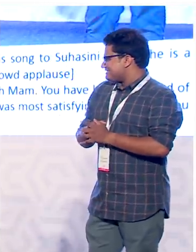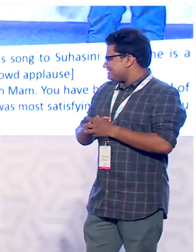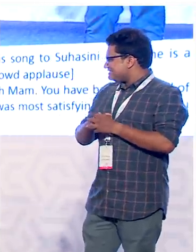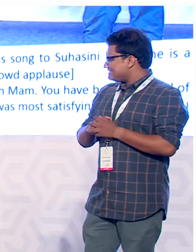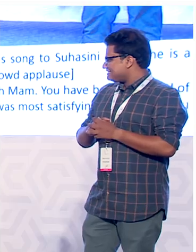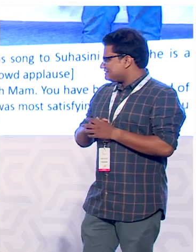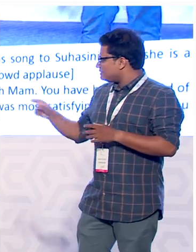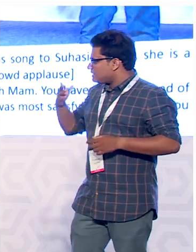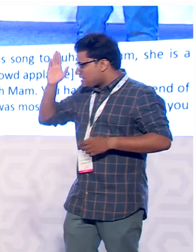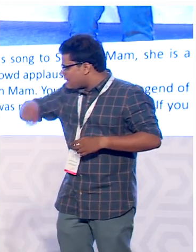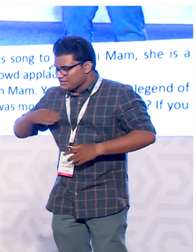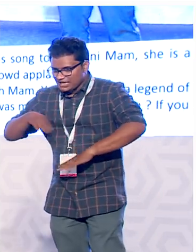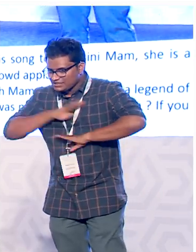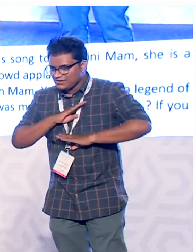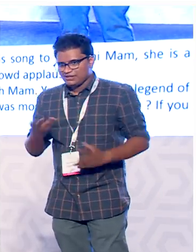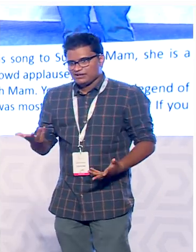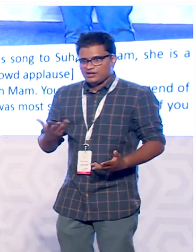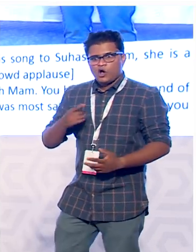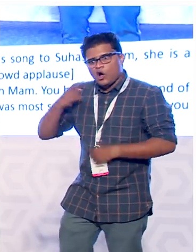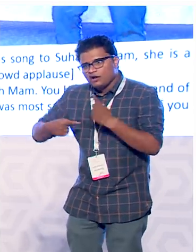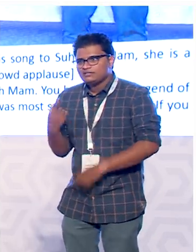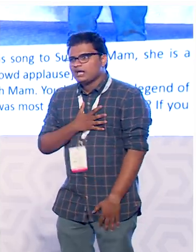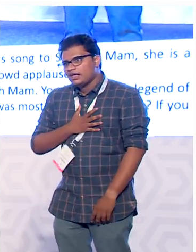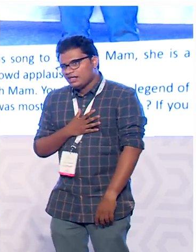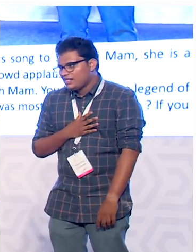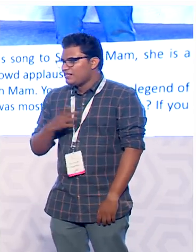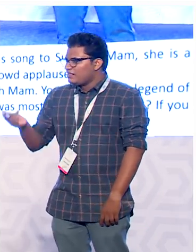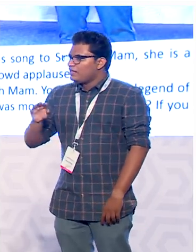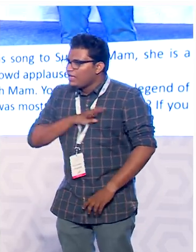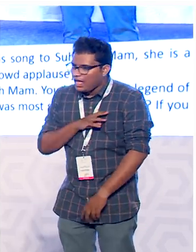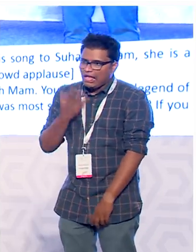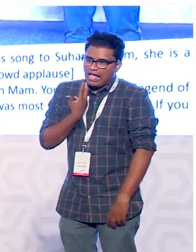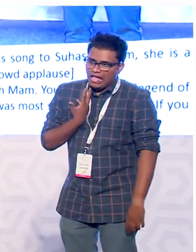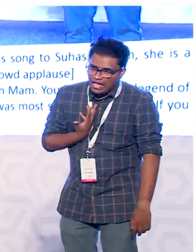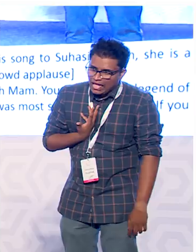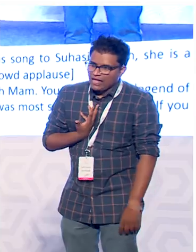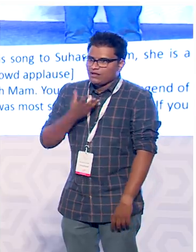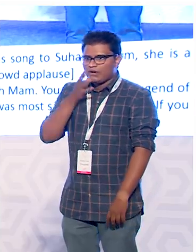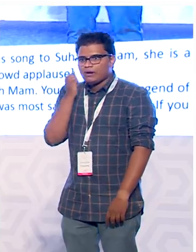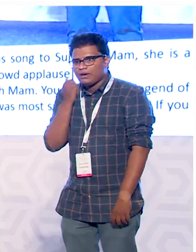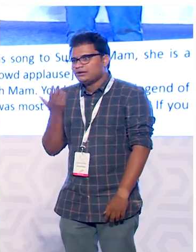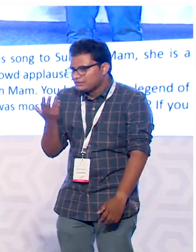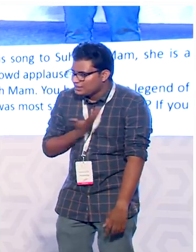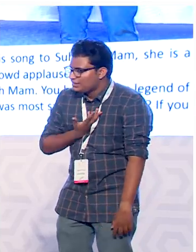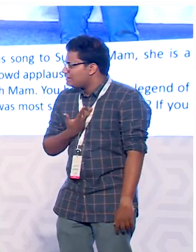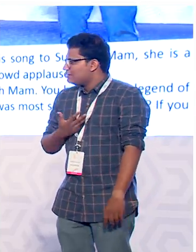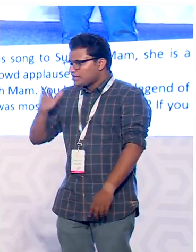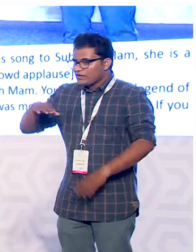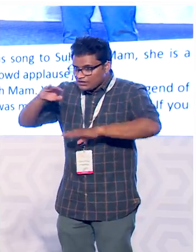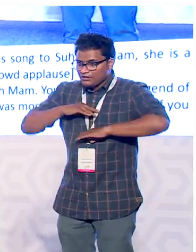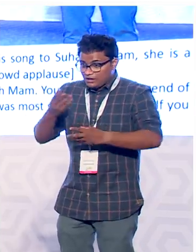And it's never satisfying. You're playing it from the beginning till end of your life, but still it's not satisfying. They don't give you any